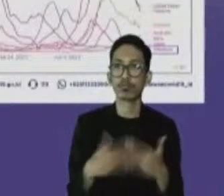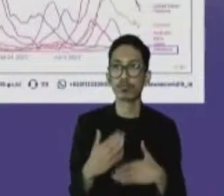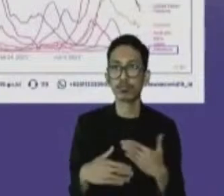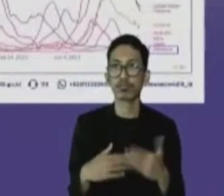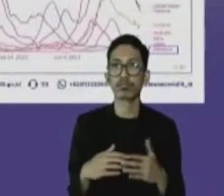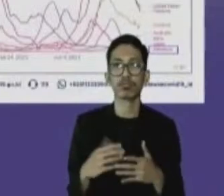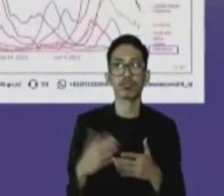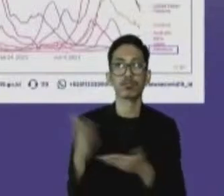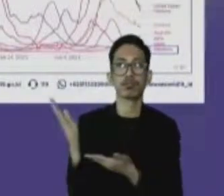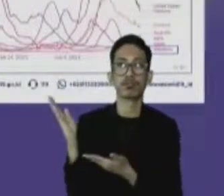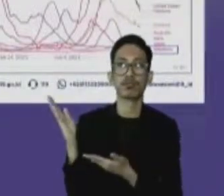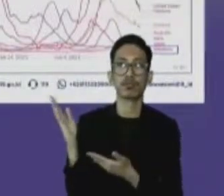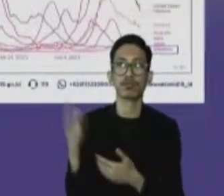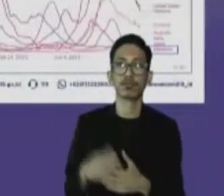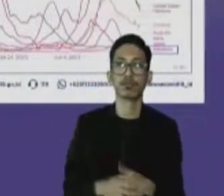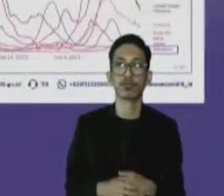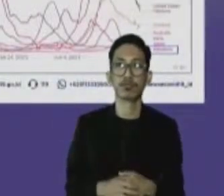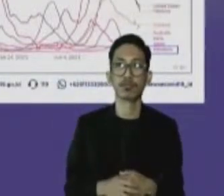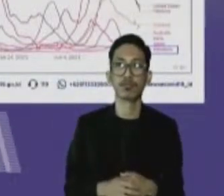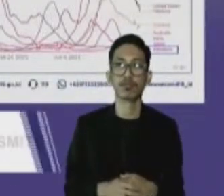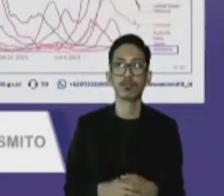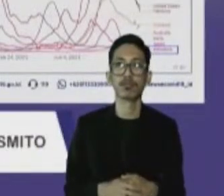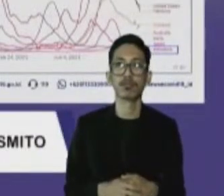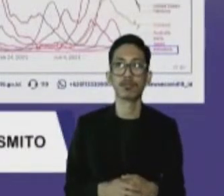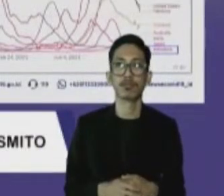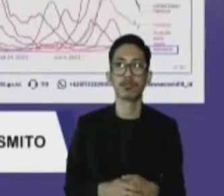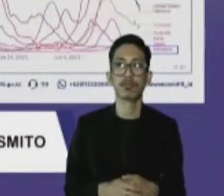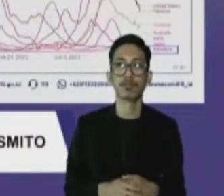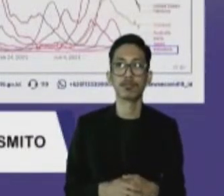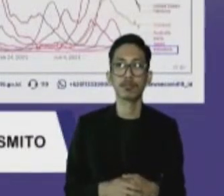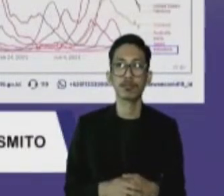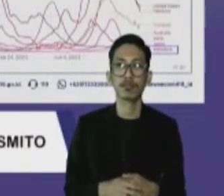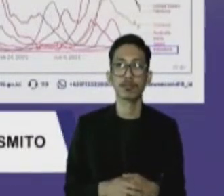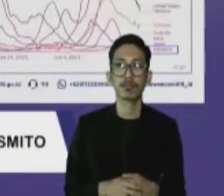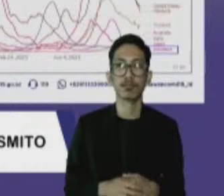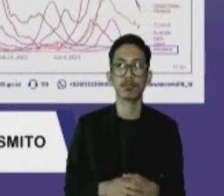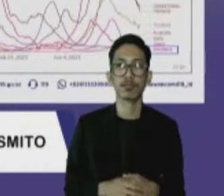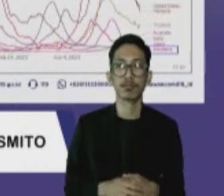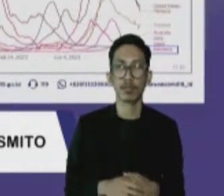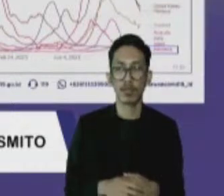weeks and has managed to drop by 98%.